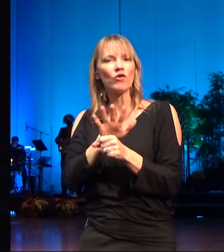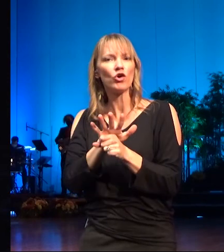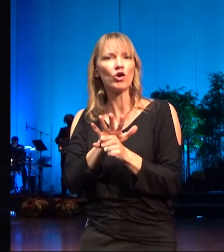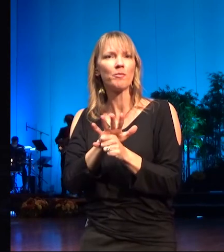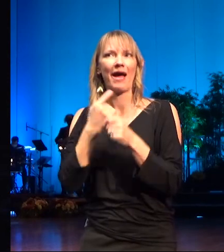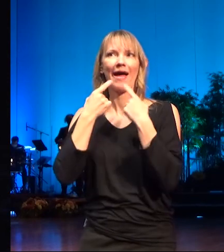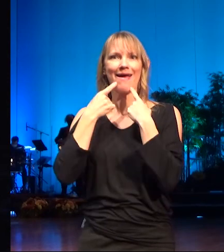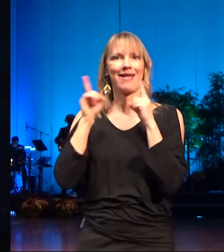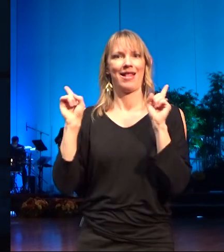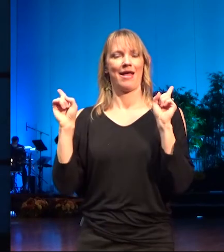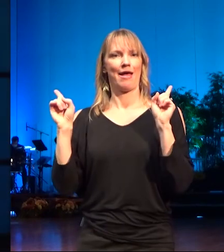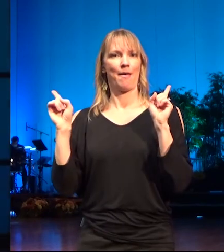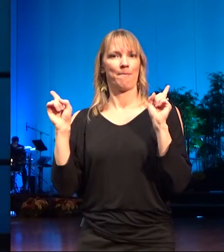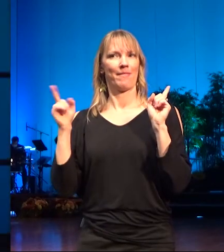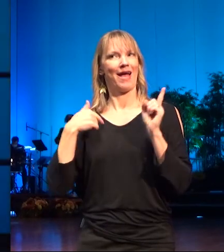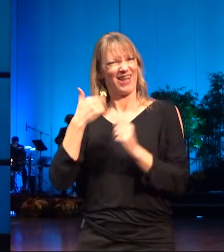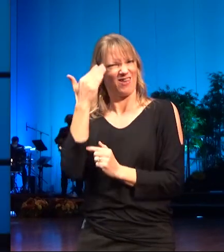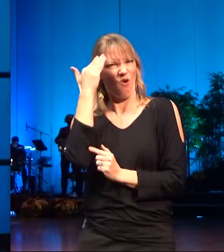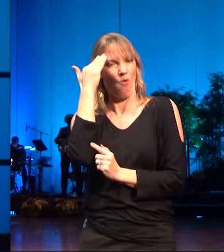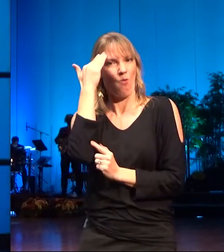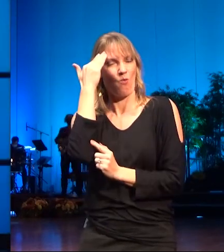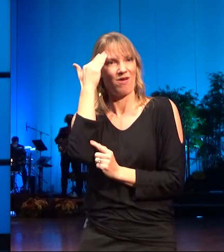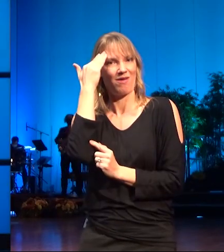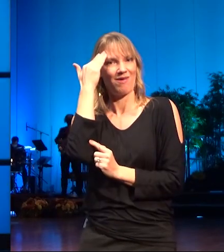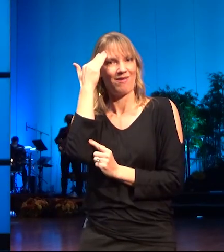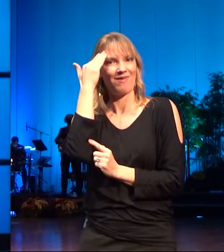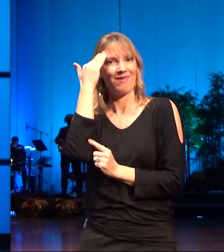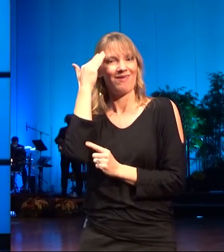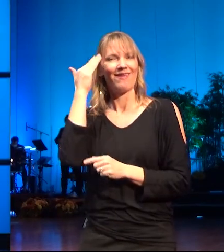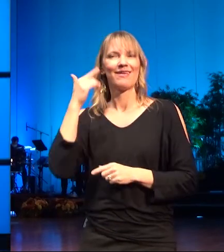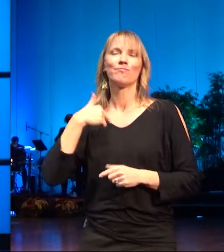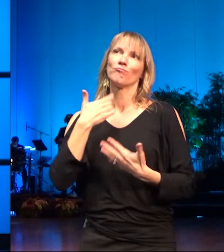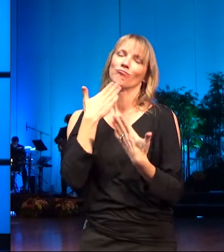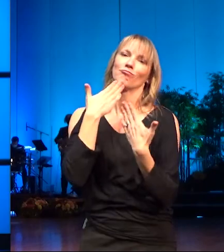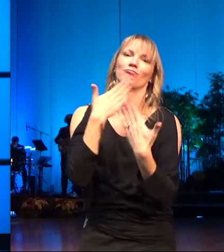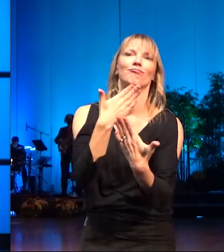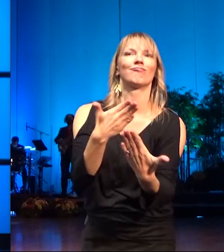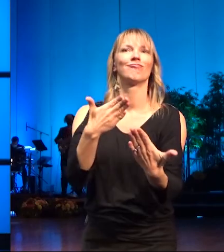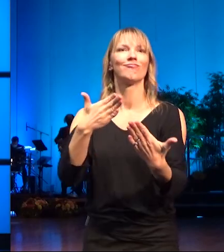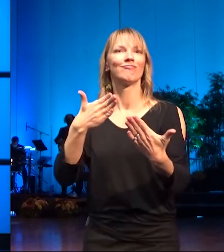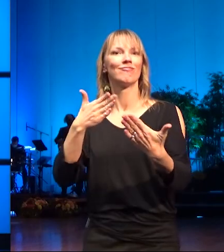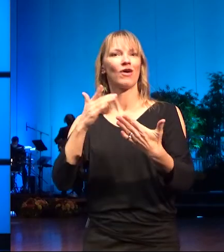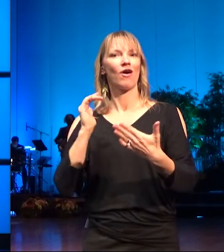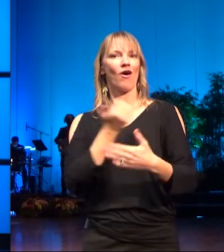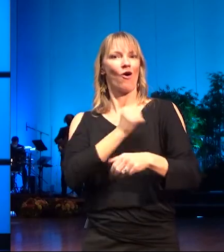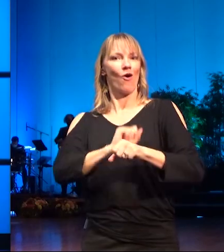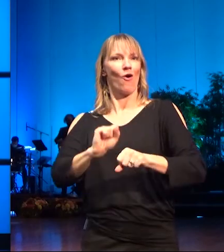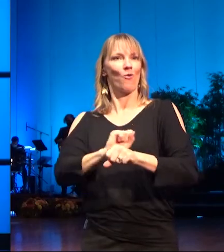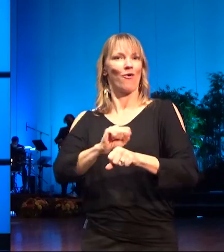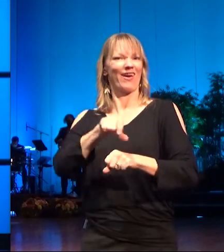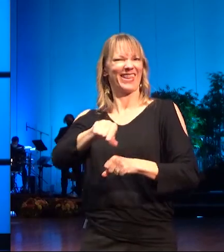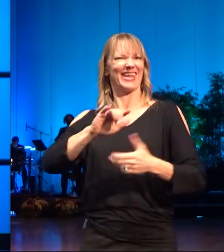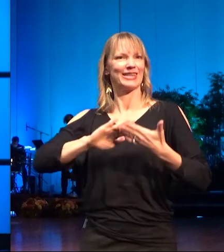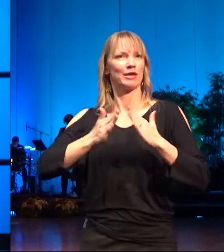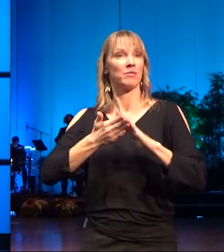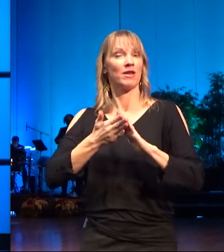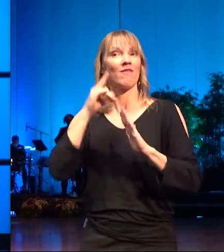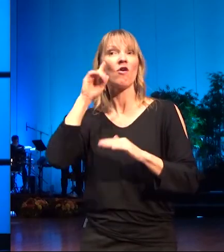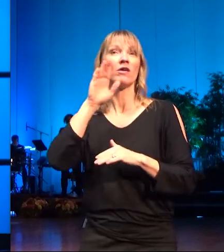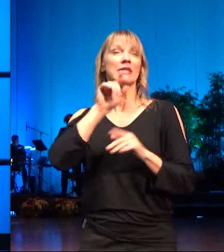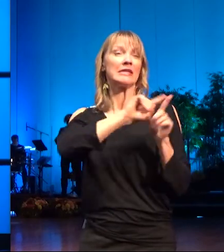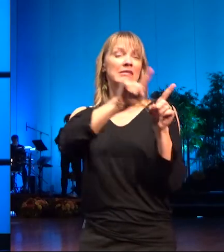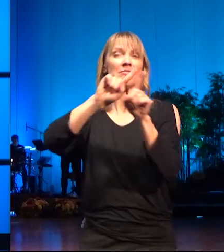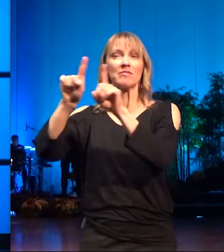I affirm it, I claim it, I know it. And I'm so grateful for this work that we do in this